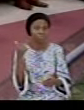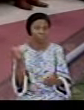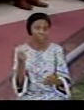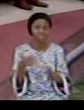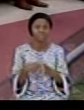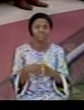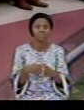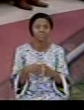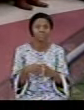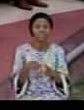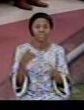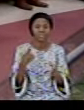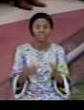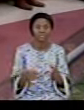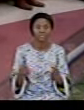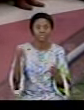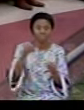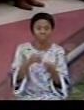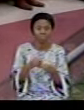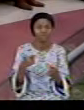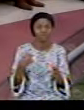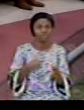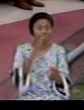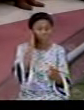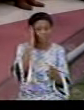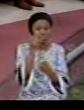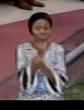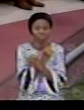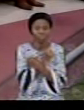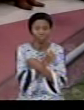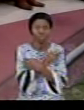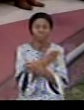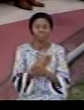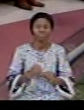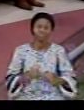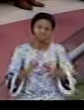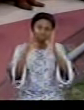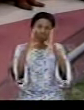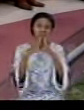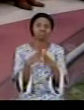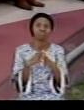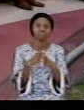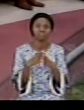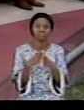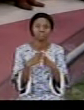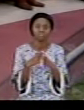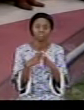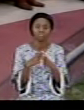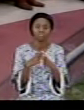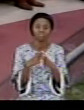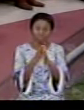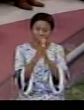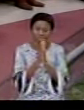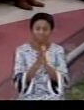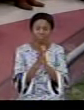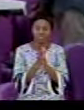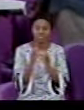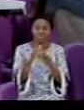the more we should love. Pray and talk to the Lord. In Jesus' name,